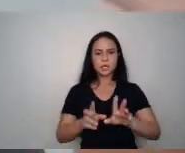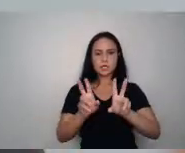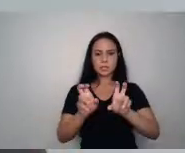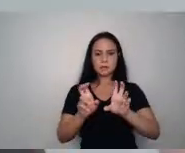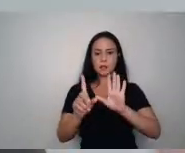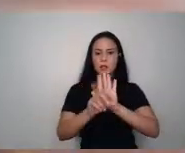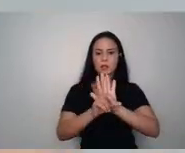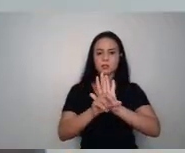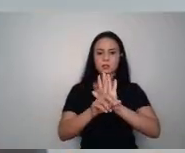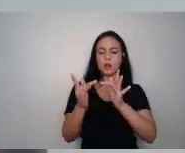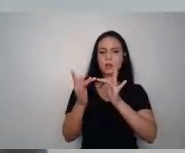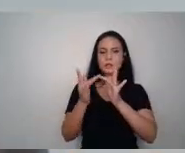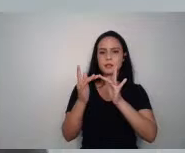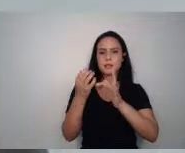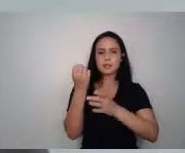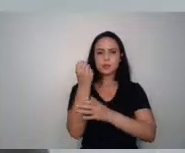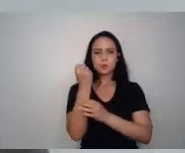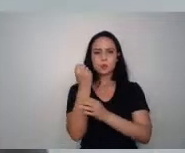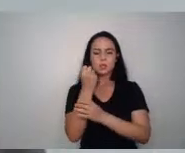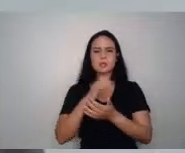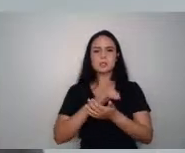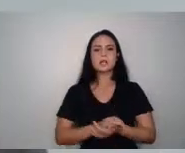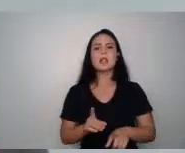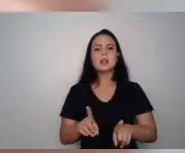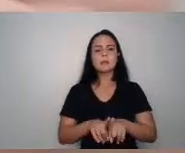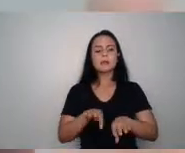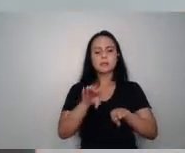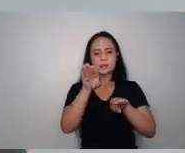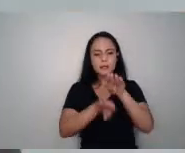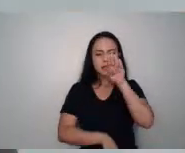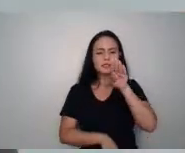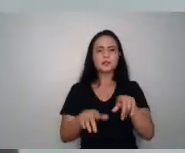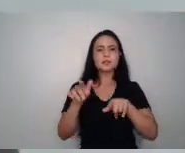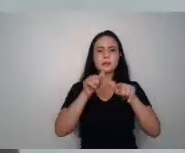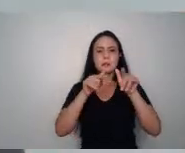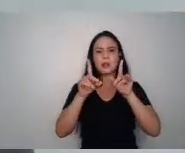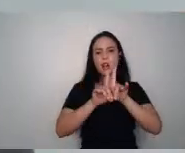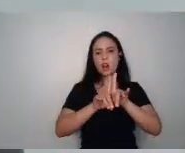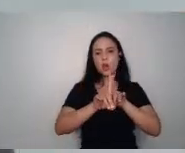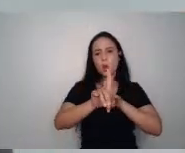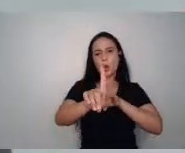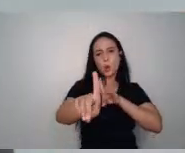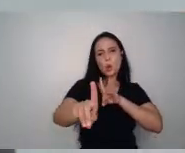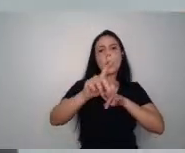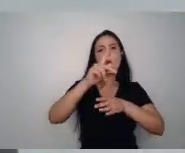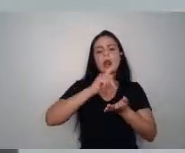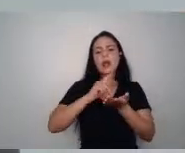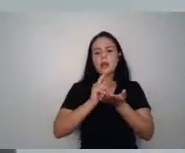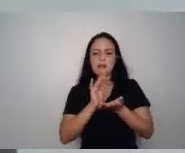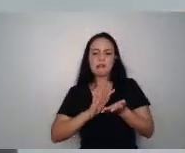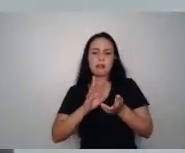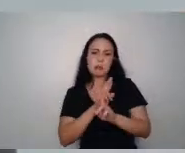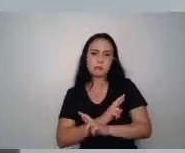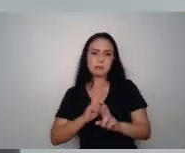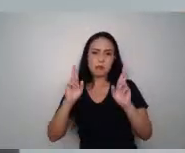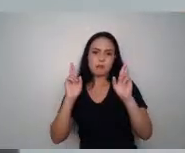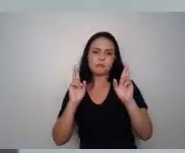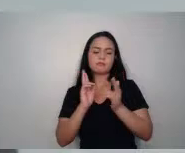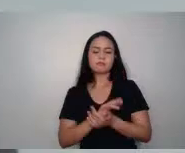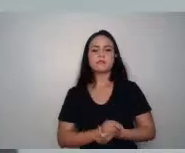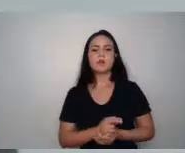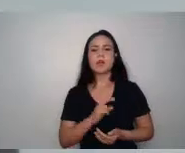connected to these topics such as security, health, and work discrimination, this is not a